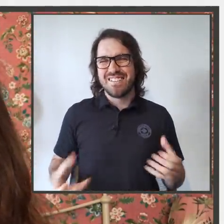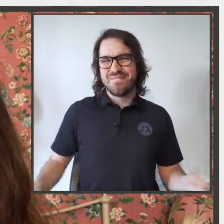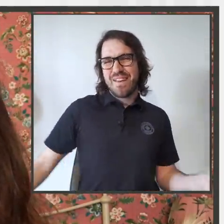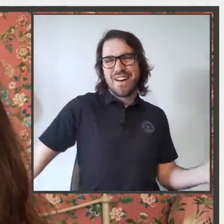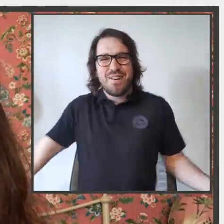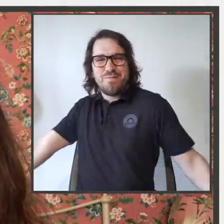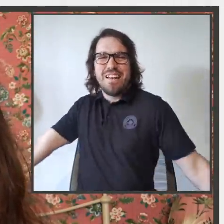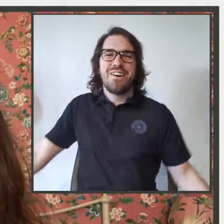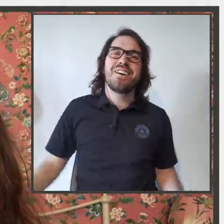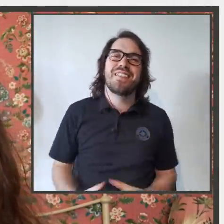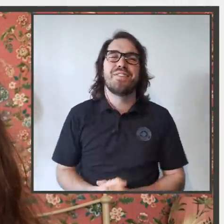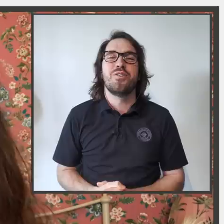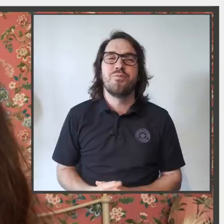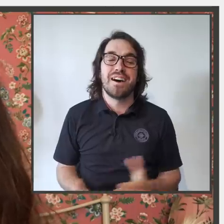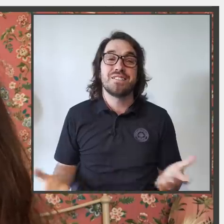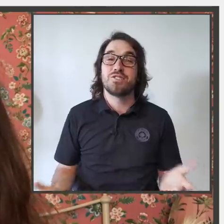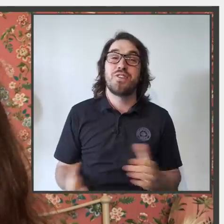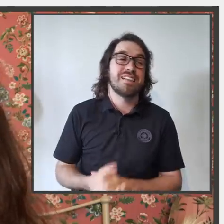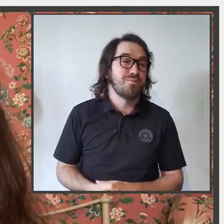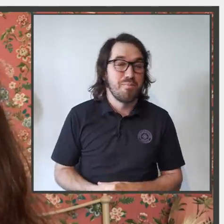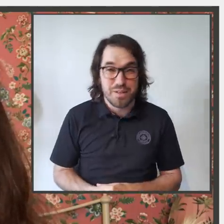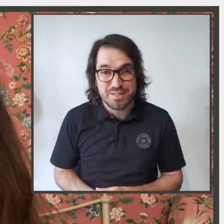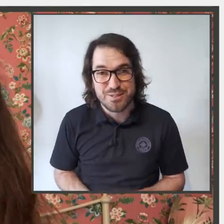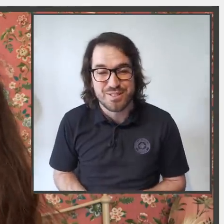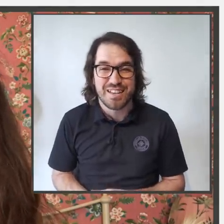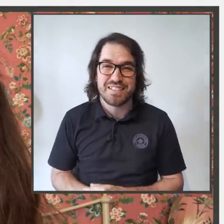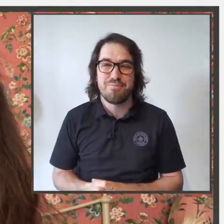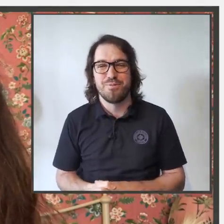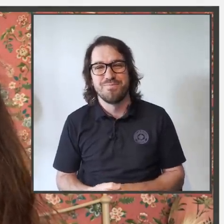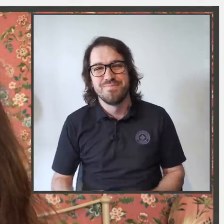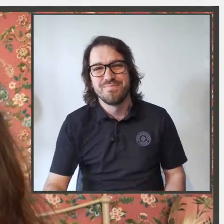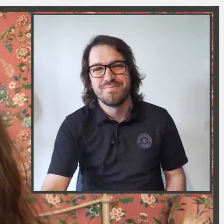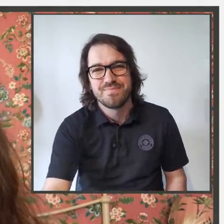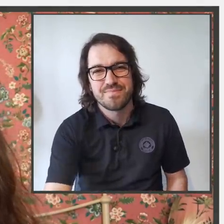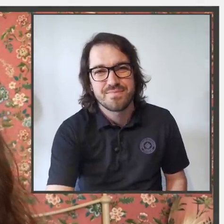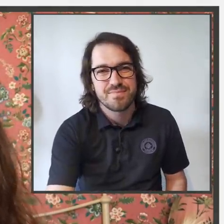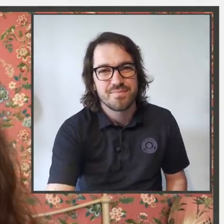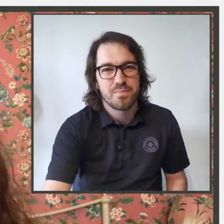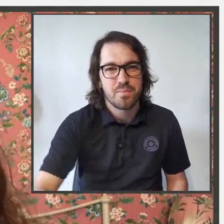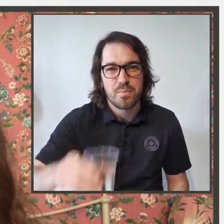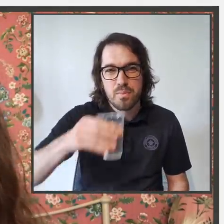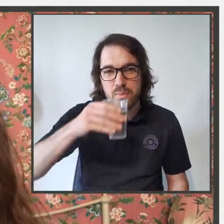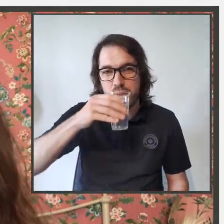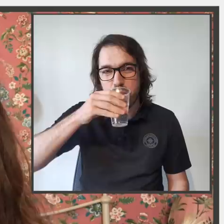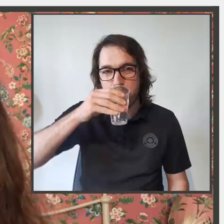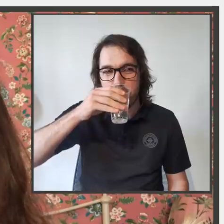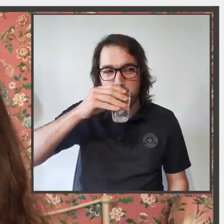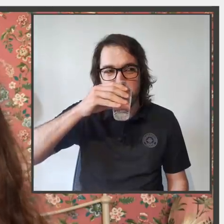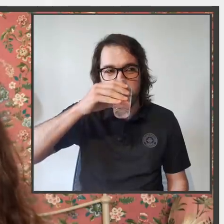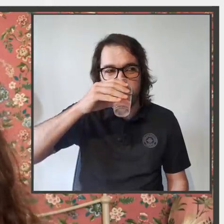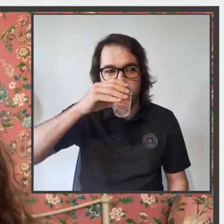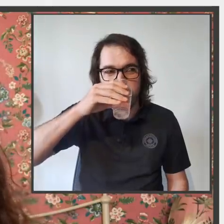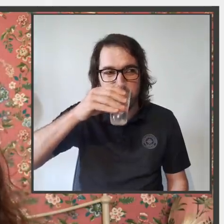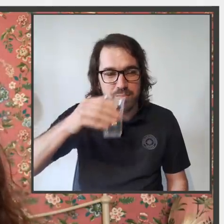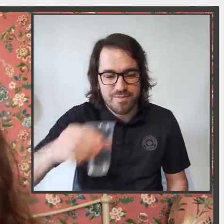I kind of make my arms a bit longer than normal. I stretch my muscles. Good example. Yes. And then you jump out of bed because you've had